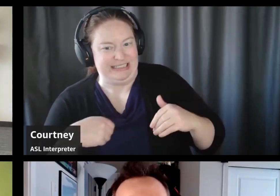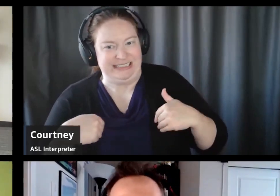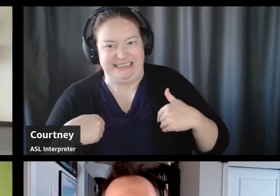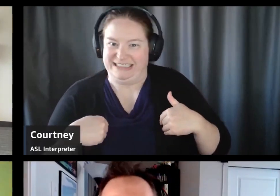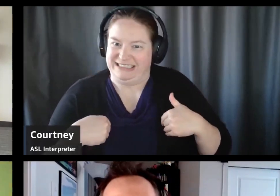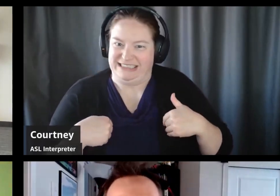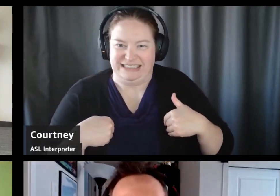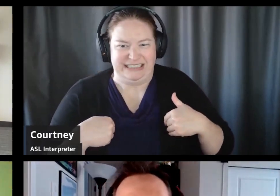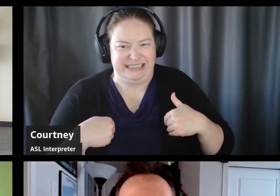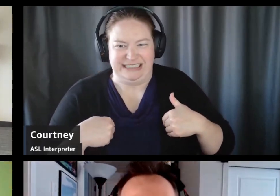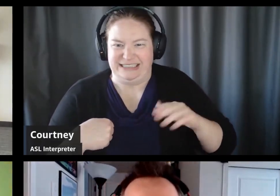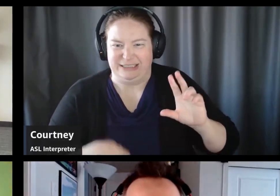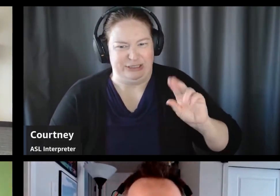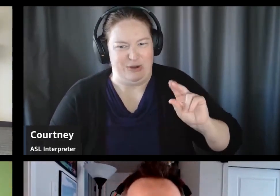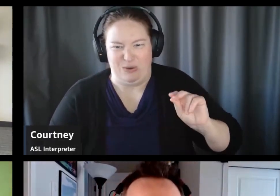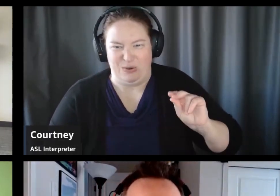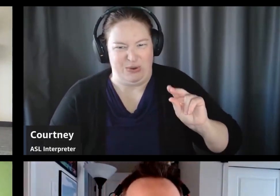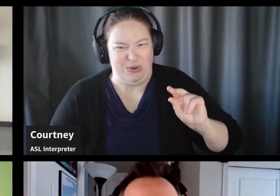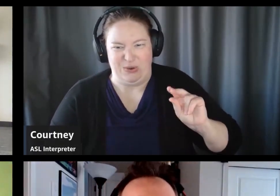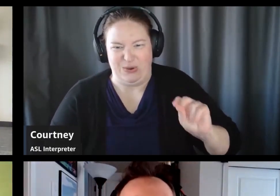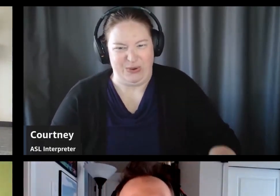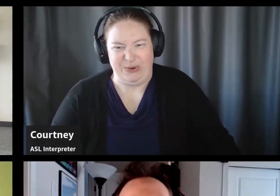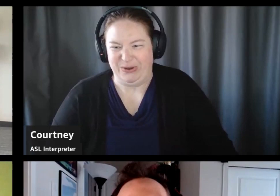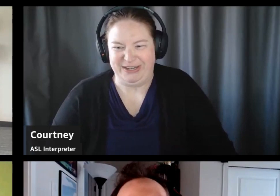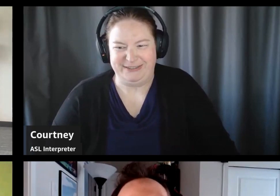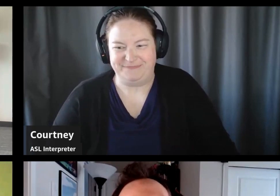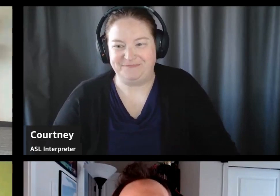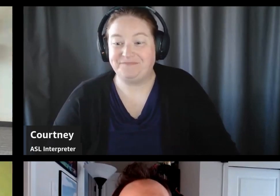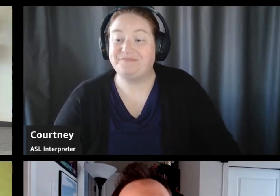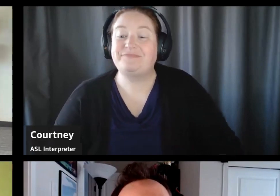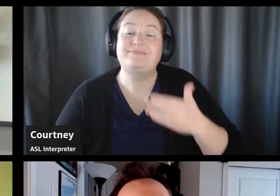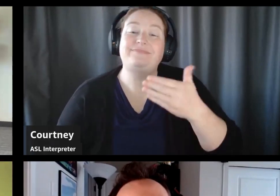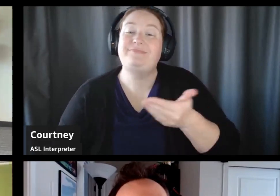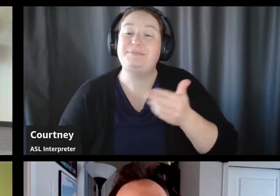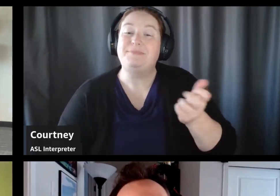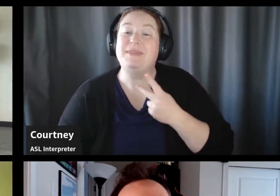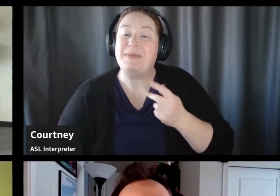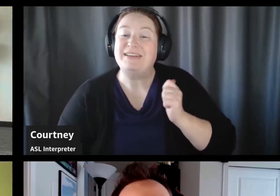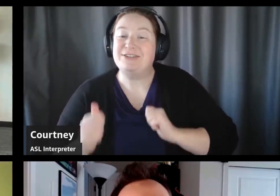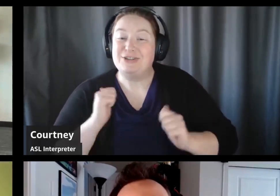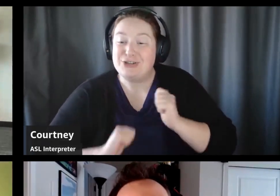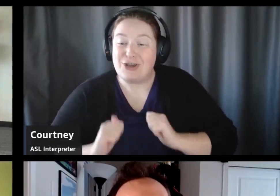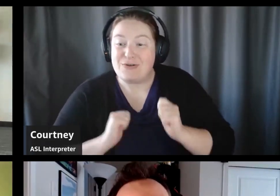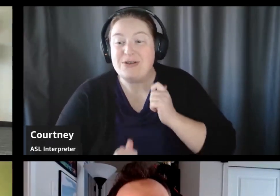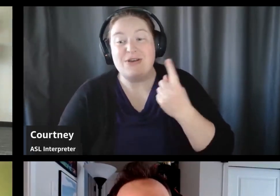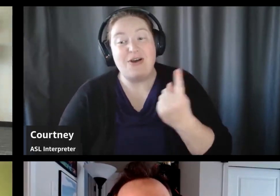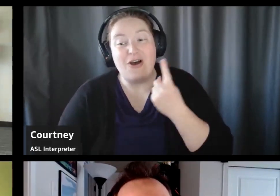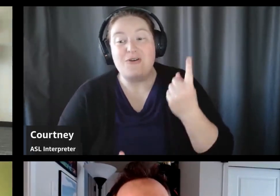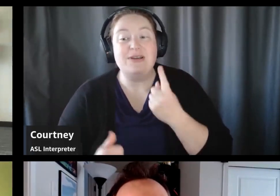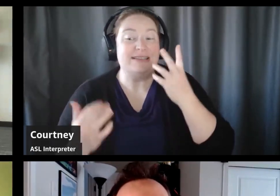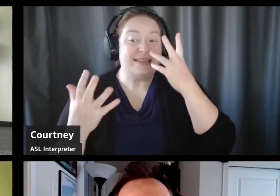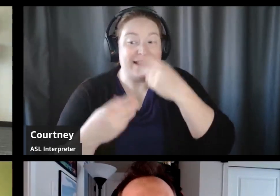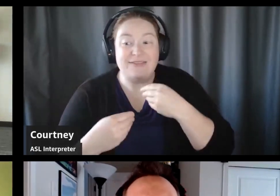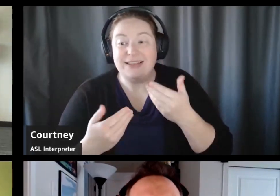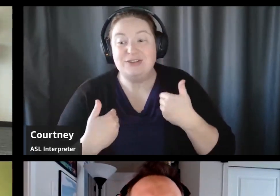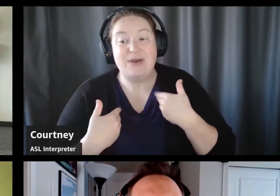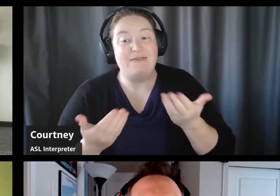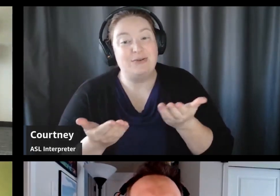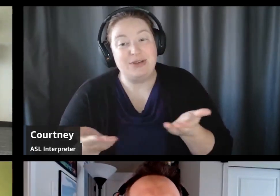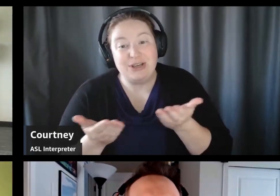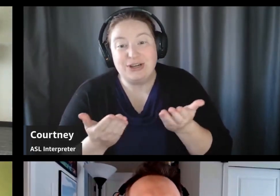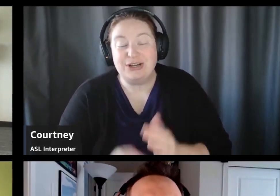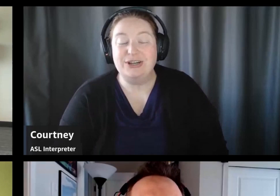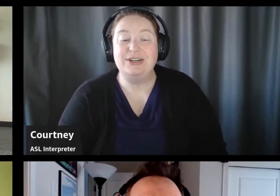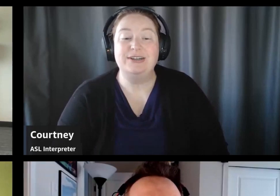yeah, no. Well, welcome back to the show, Parasite. It's always lovely to have you here with us, and we're